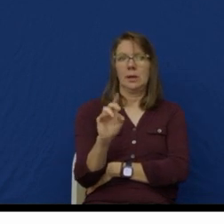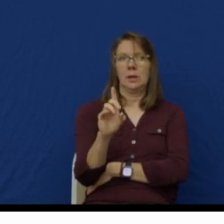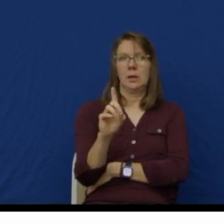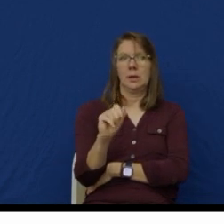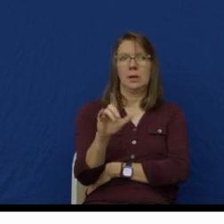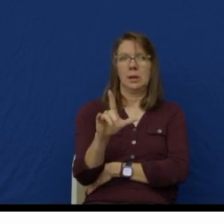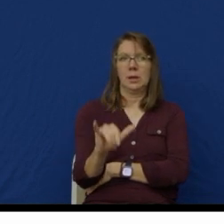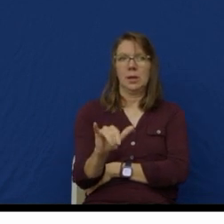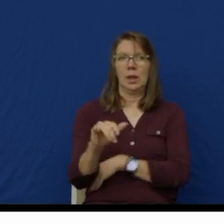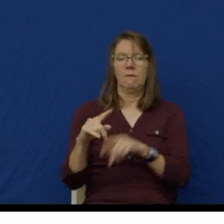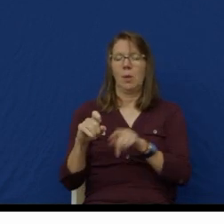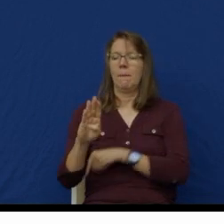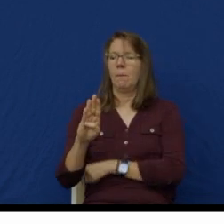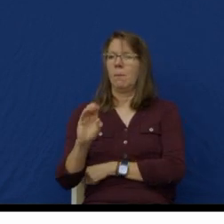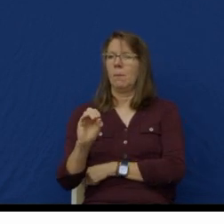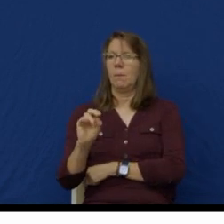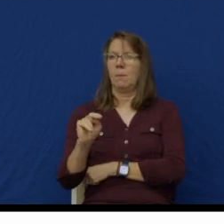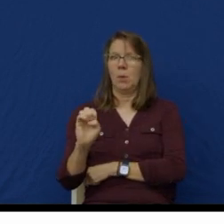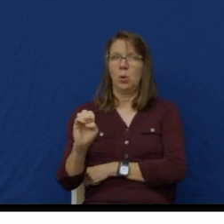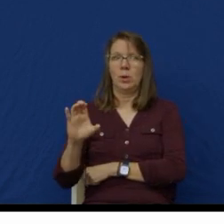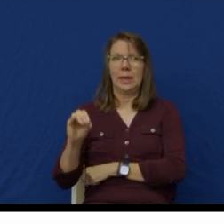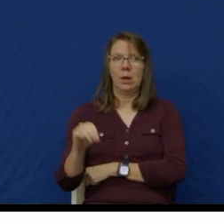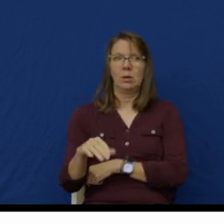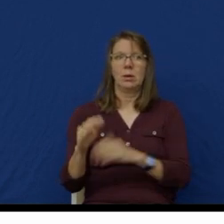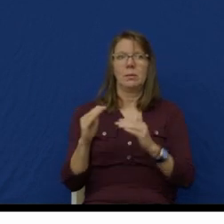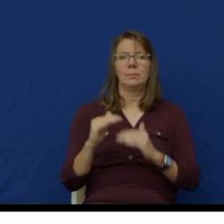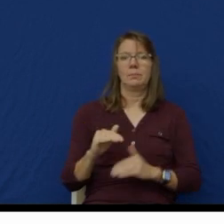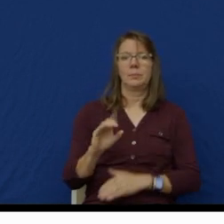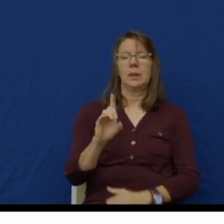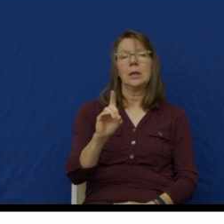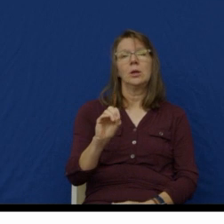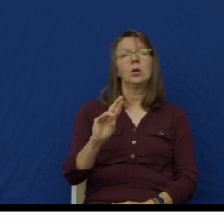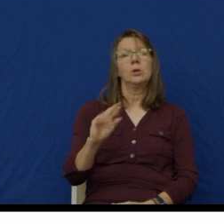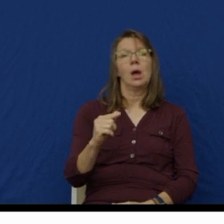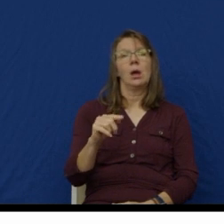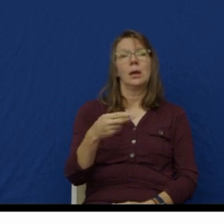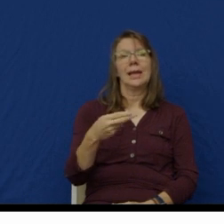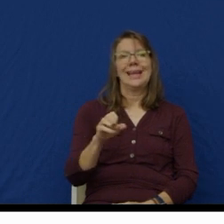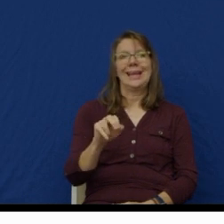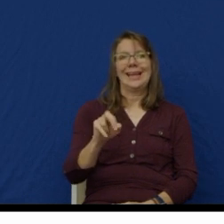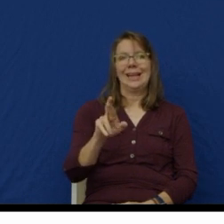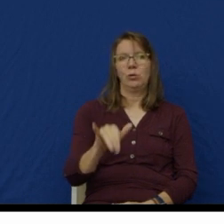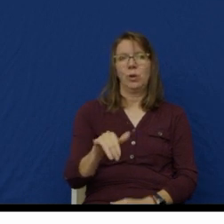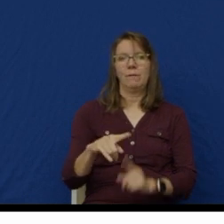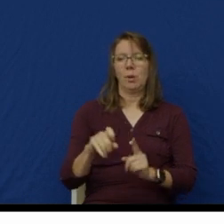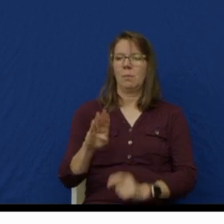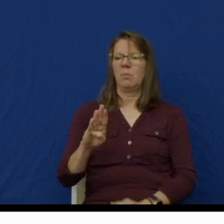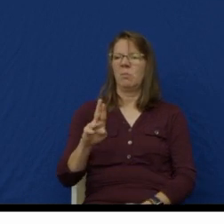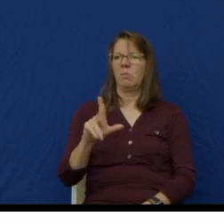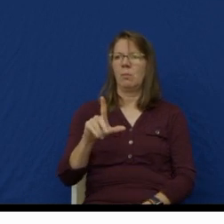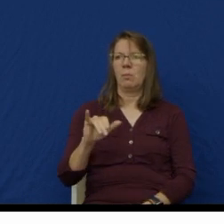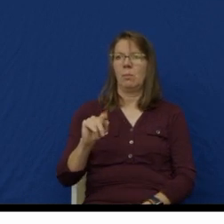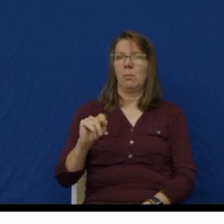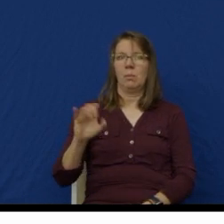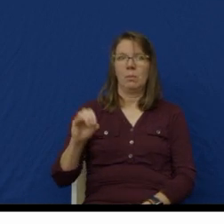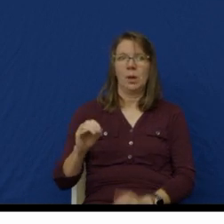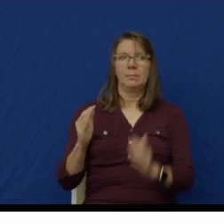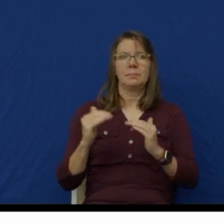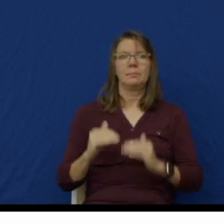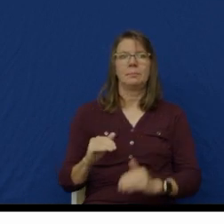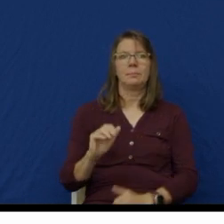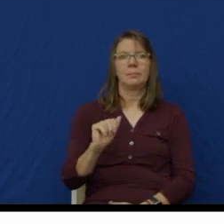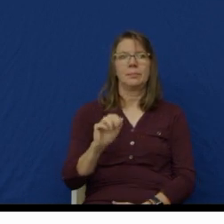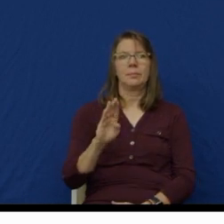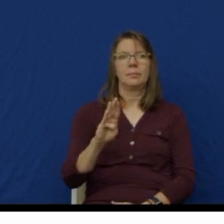Valley Shannon Middle, Boone County; Doug Henry, Bullitt Lick Middle in Bullitt County; Abby Lee,